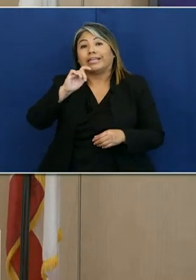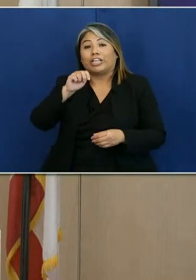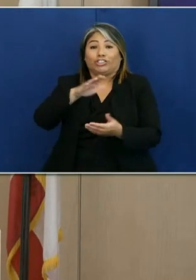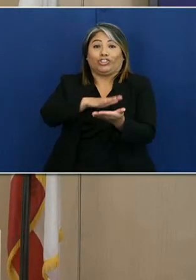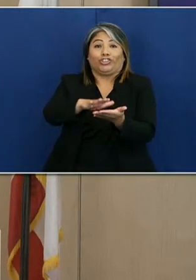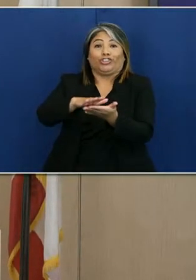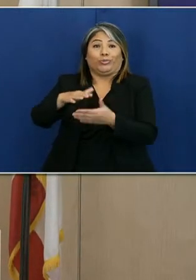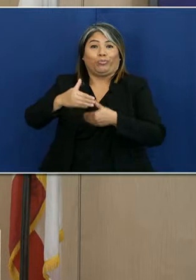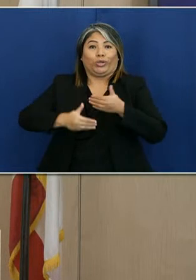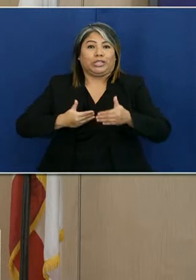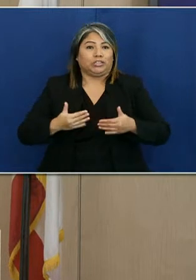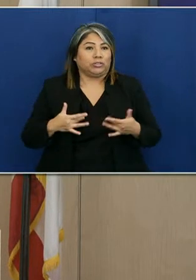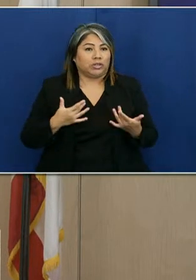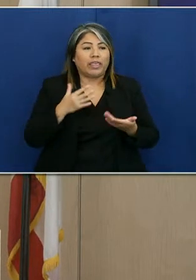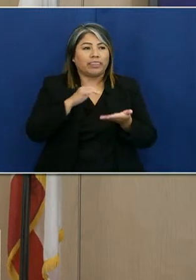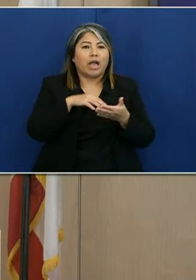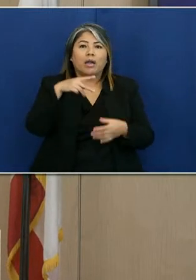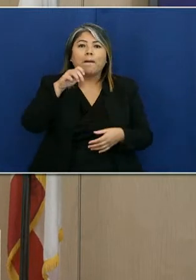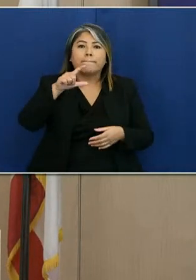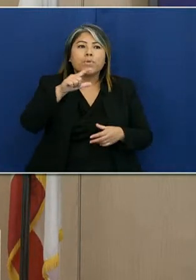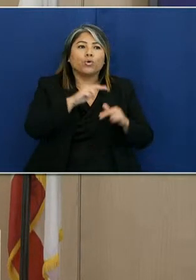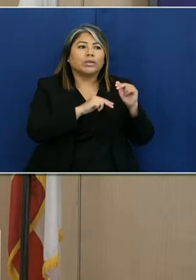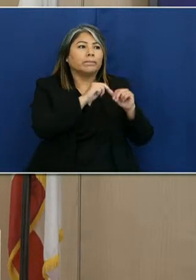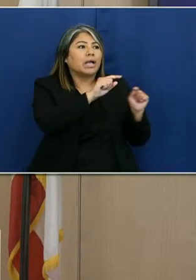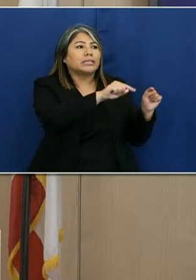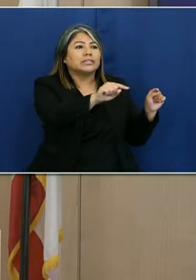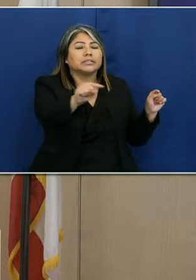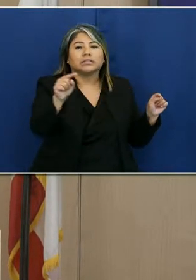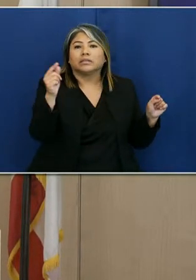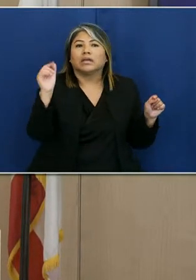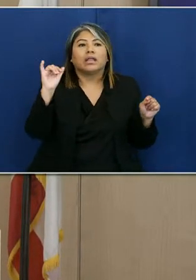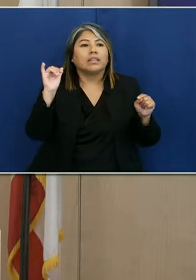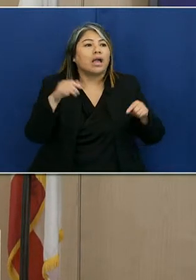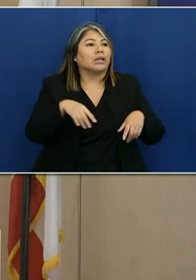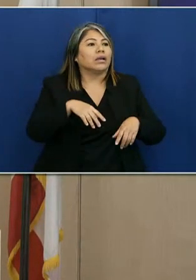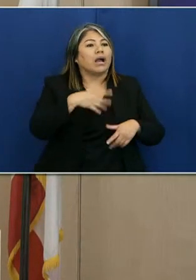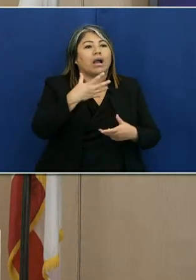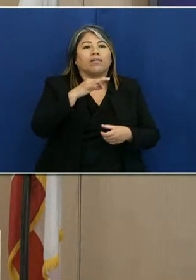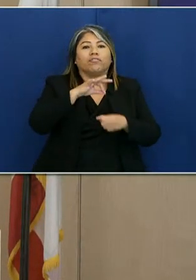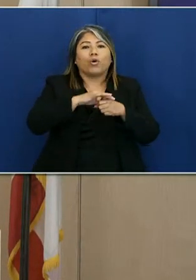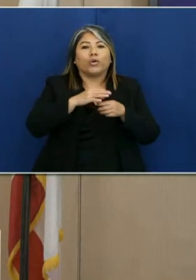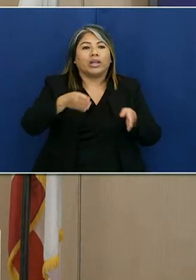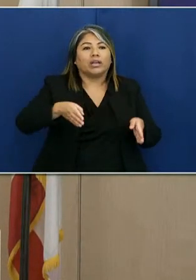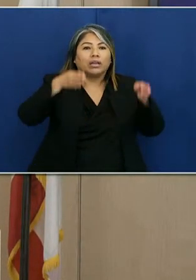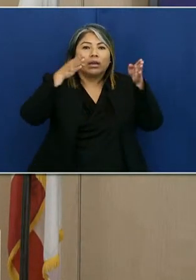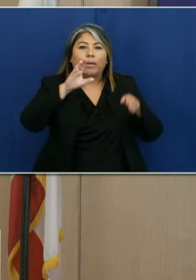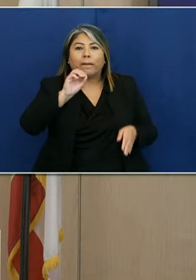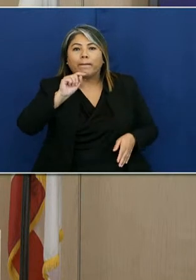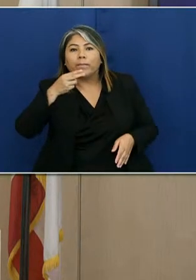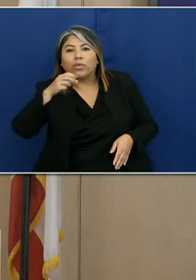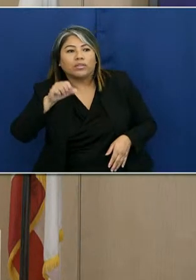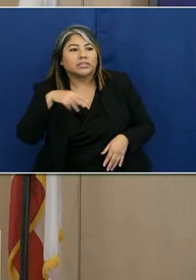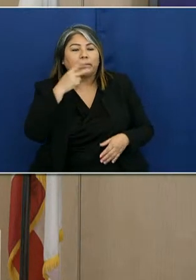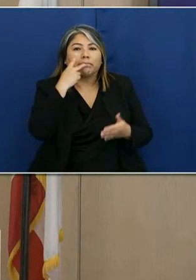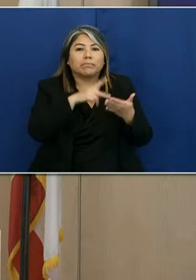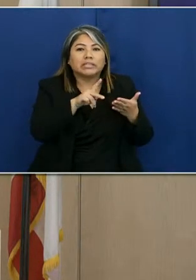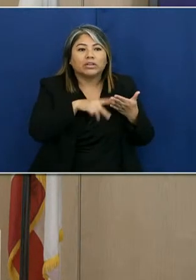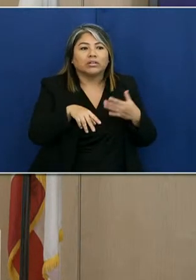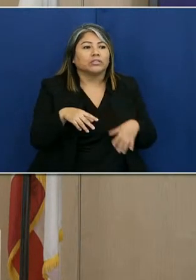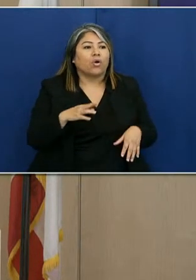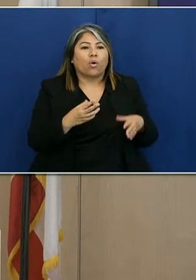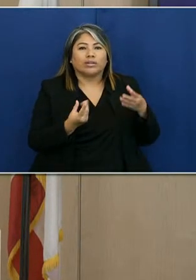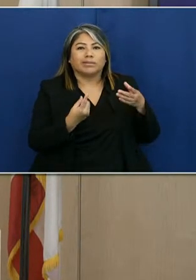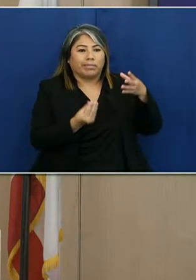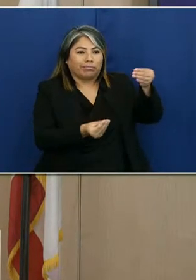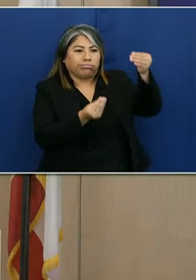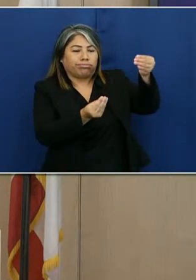procedure in polling places in terms of shared surfaces, you know, voting booths, I guess pencils, maybe ballot holders, you